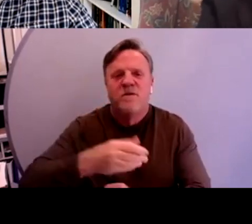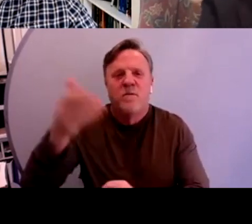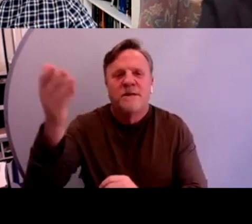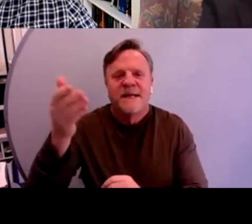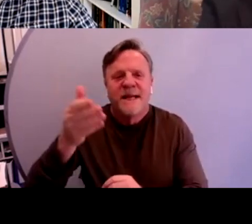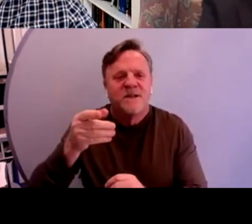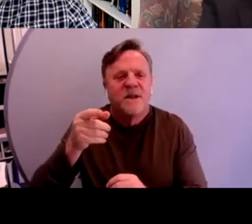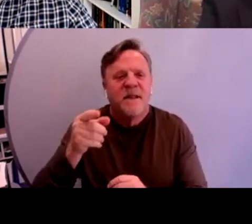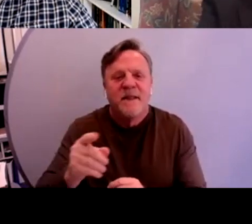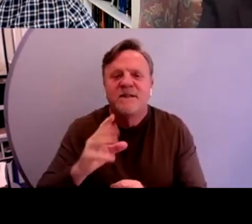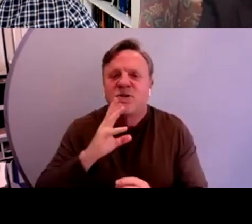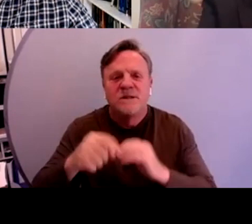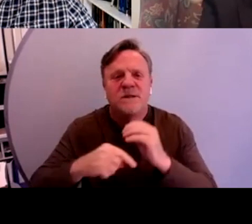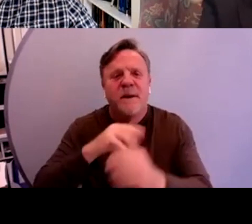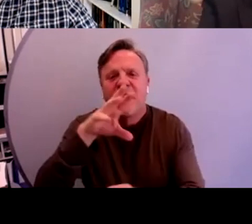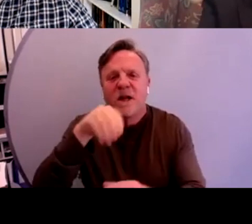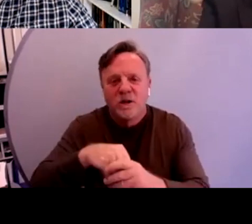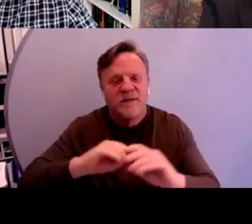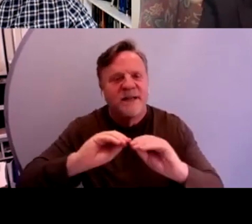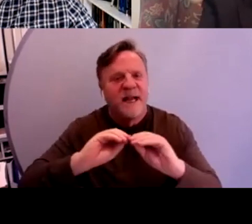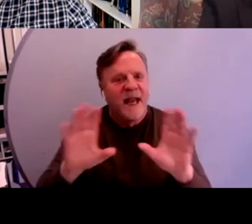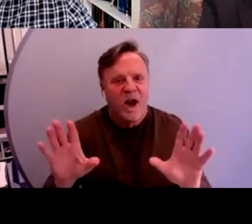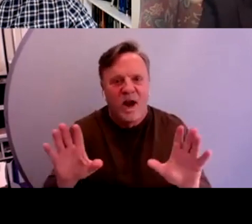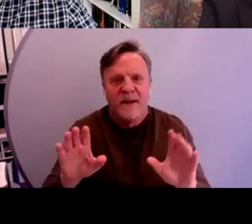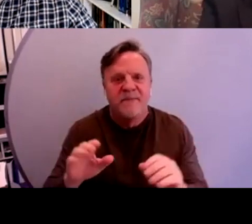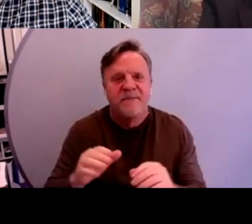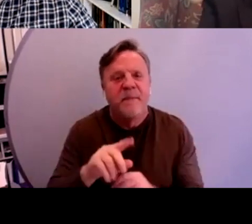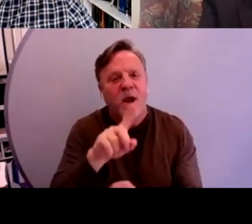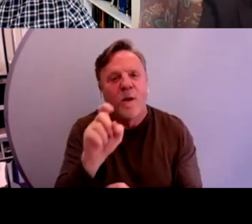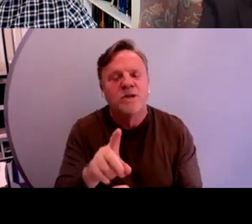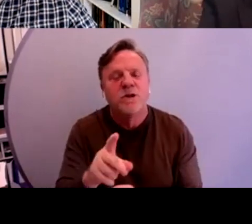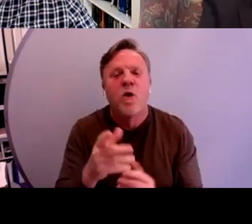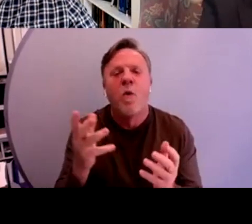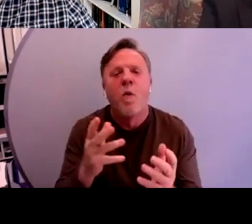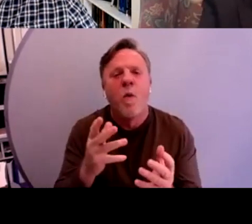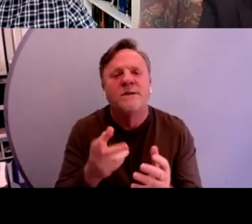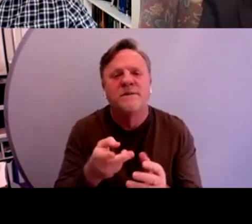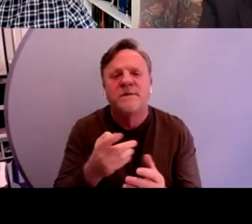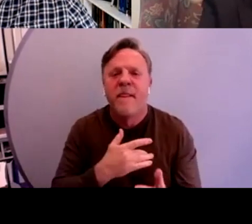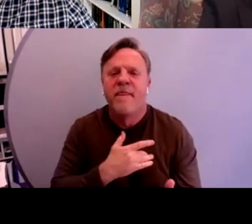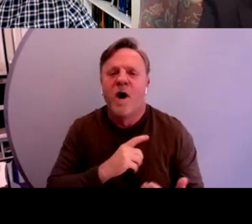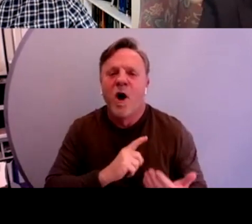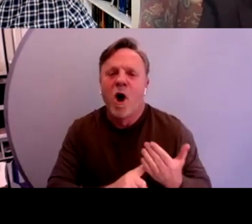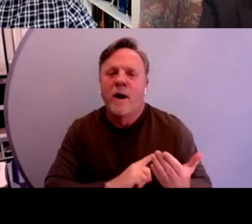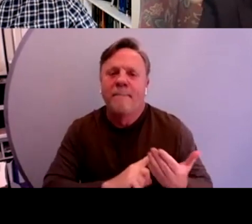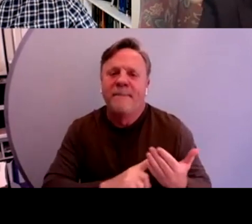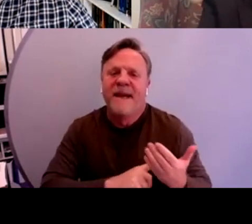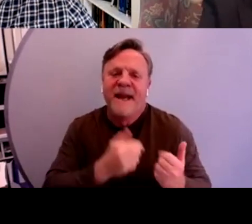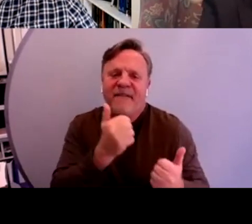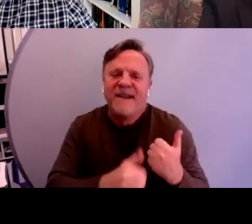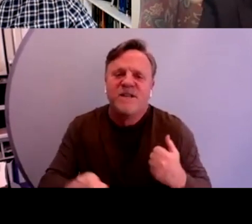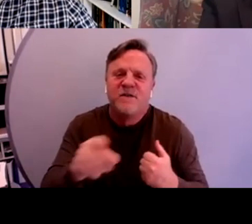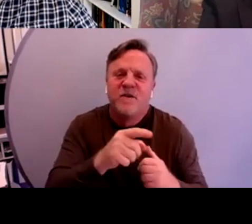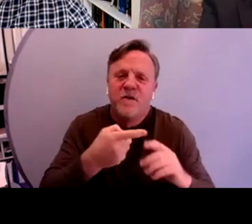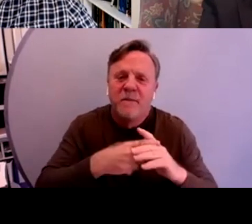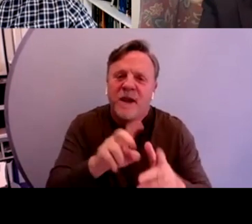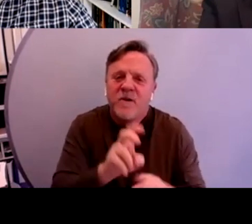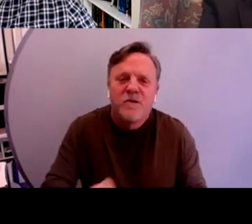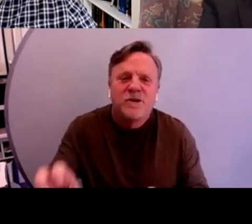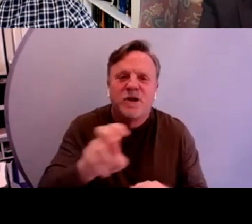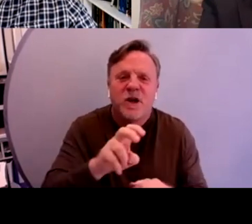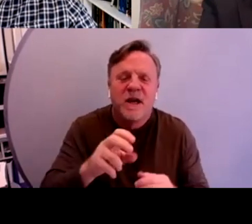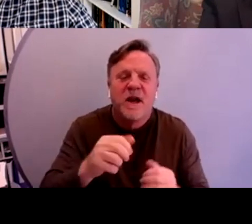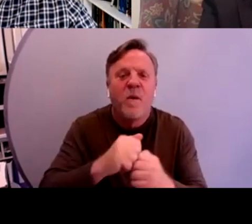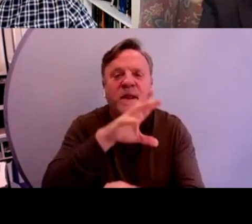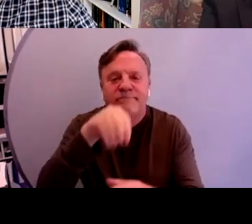of inclusiveness clearly. Question is, what has been the heartbeat of each of you to begin your journey in inclusiveness